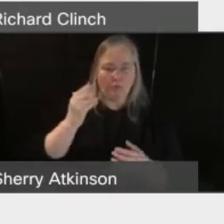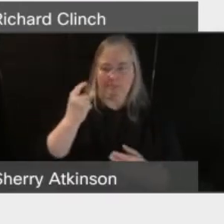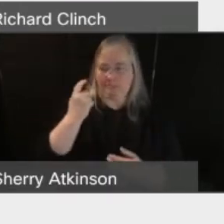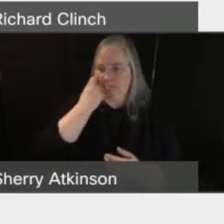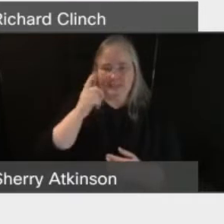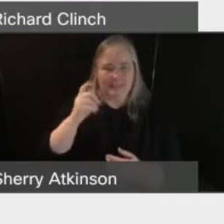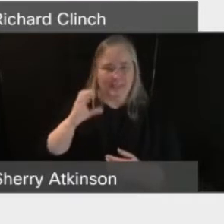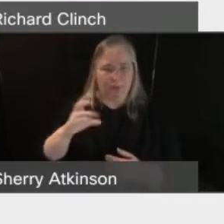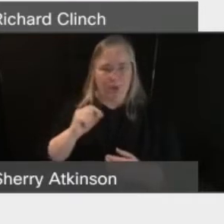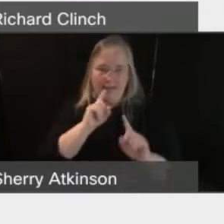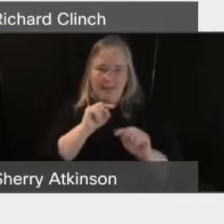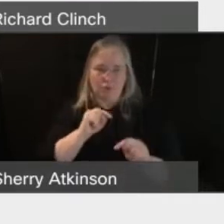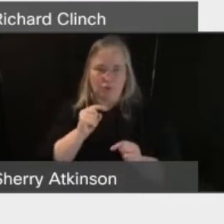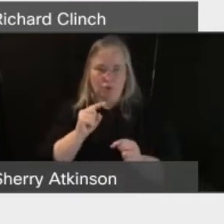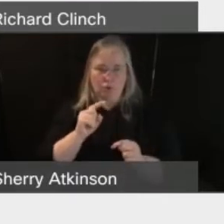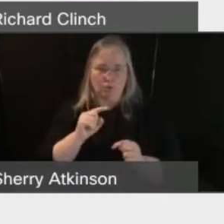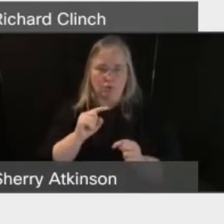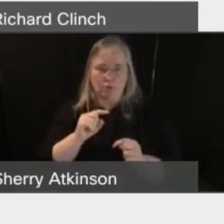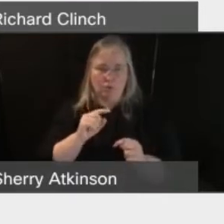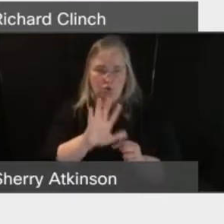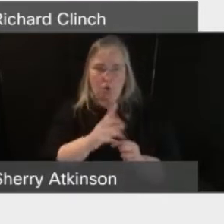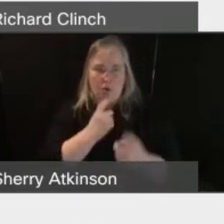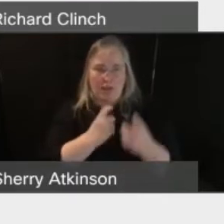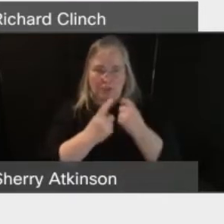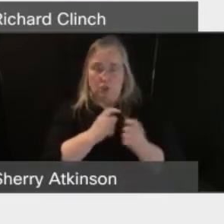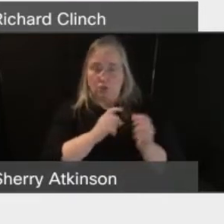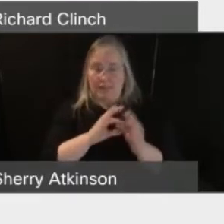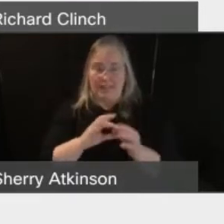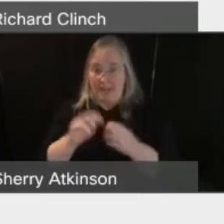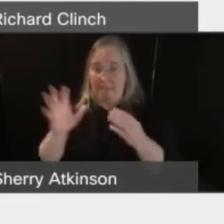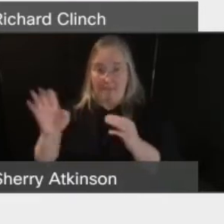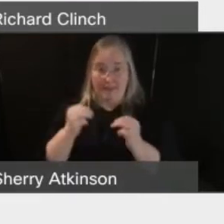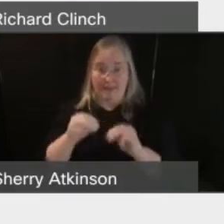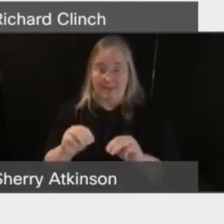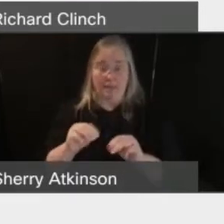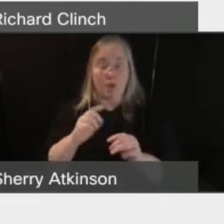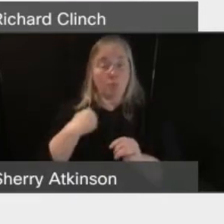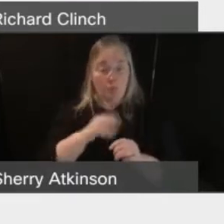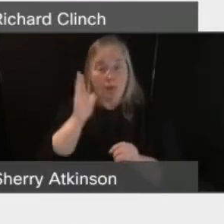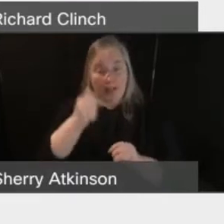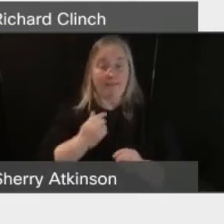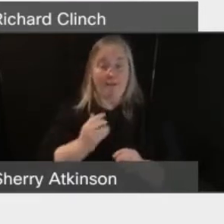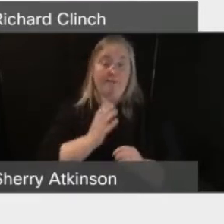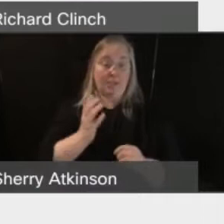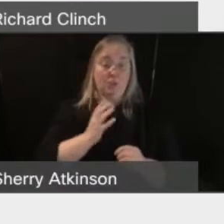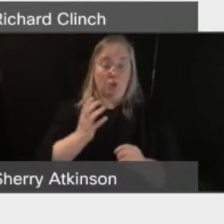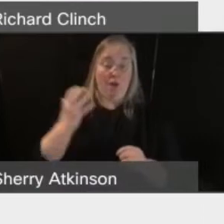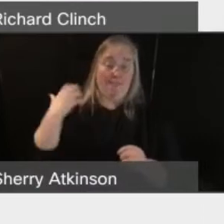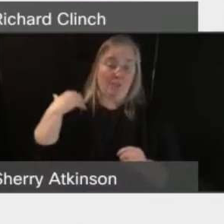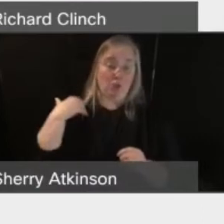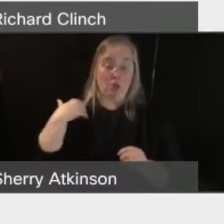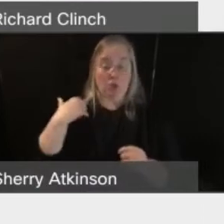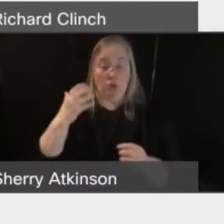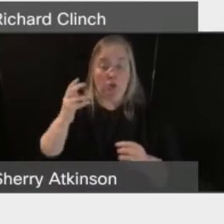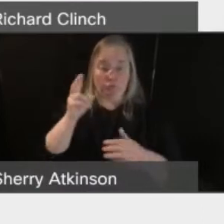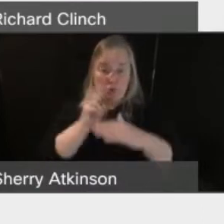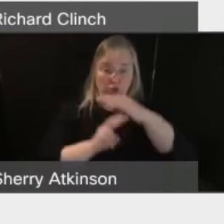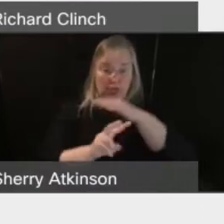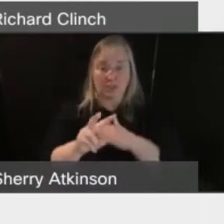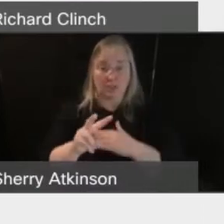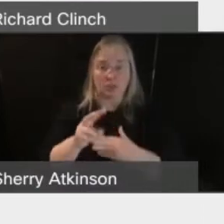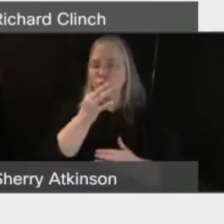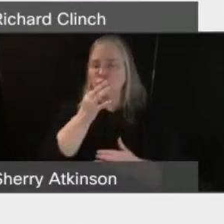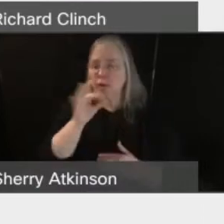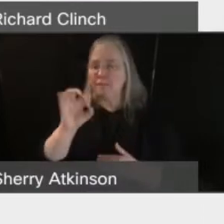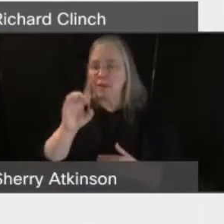answered some questions related to that methodology. We will have official projections in February that the